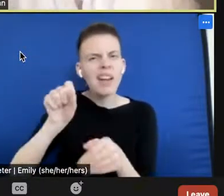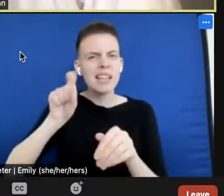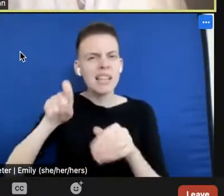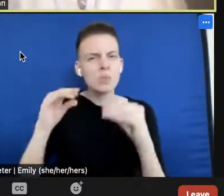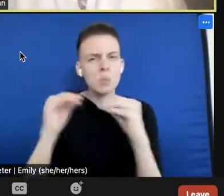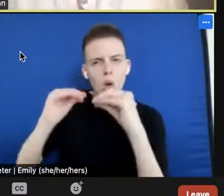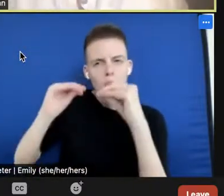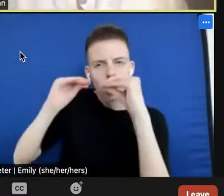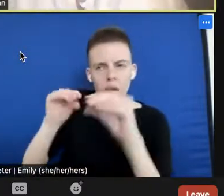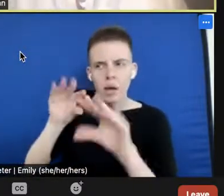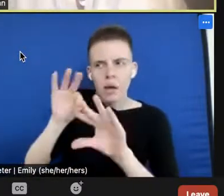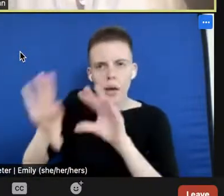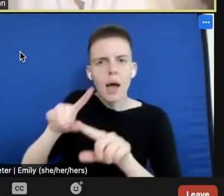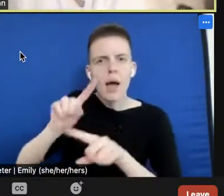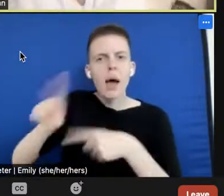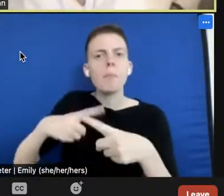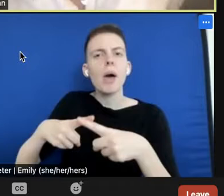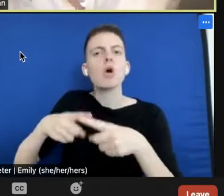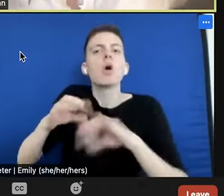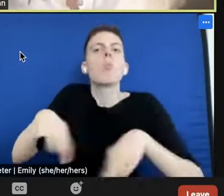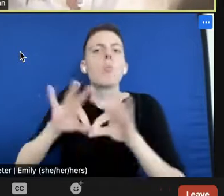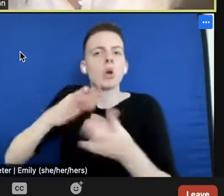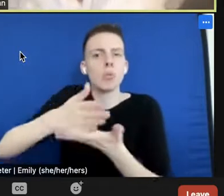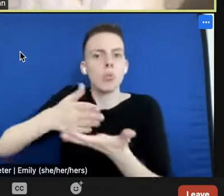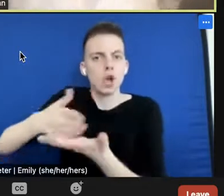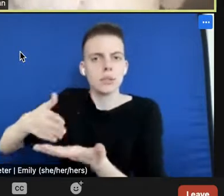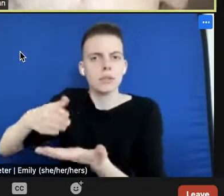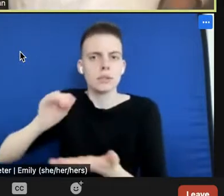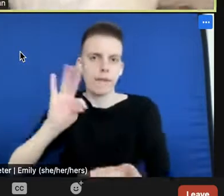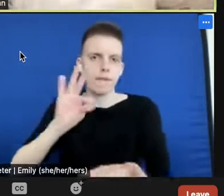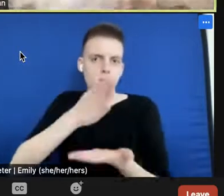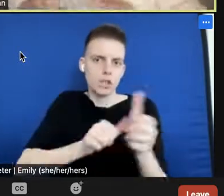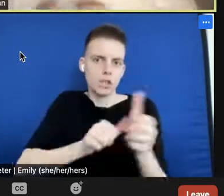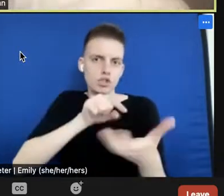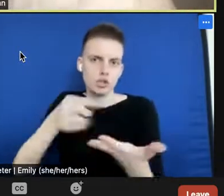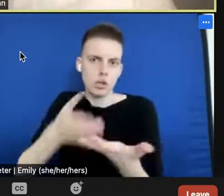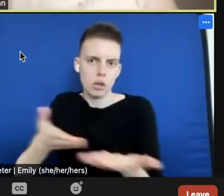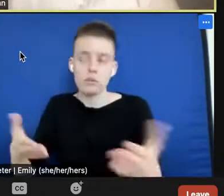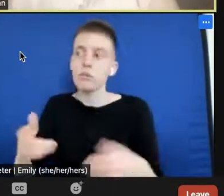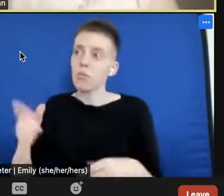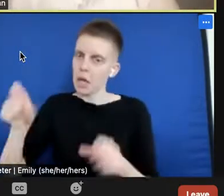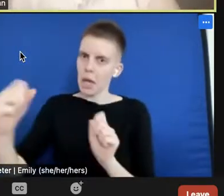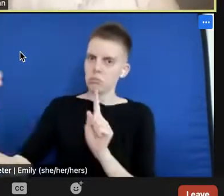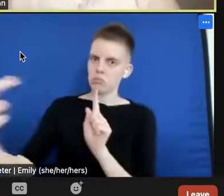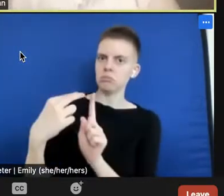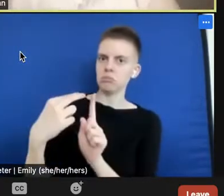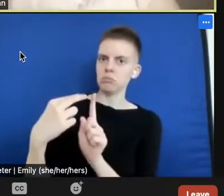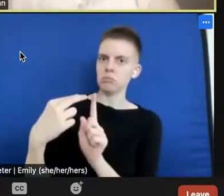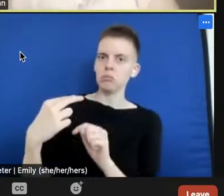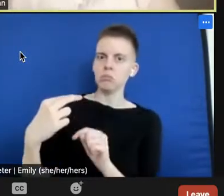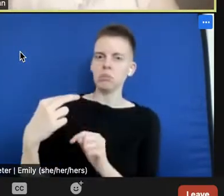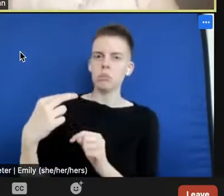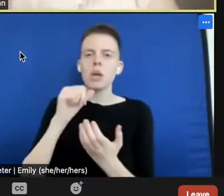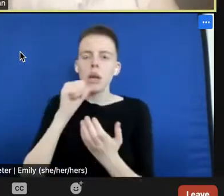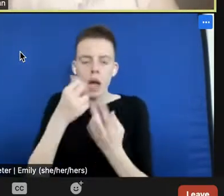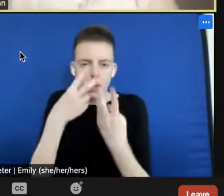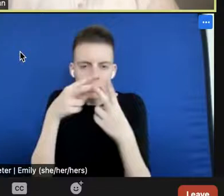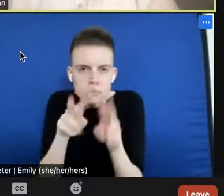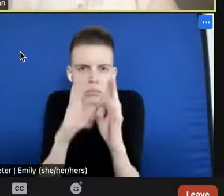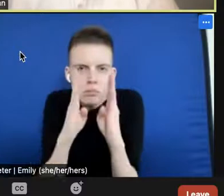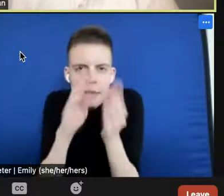So again, this child looked at it, they can see it, but they're not necessarily attending to the most salient features. Think how